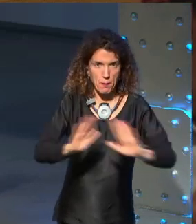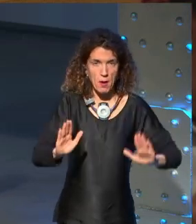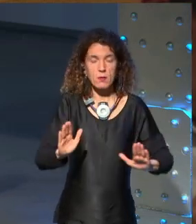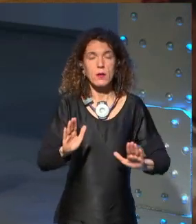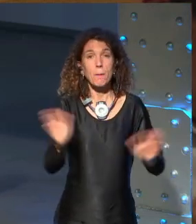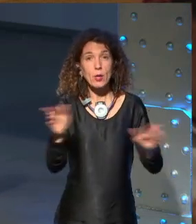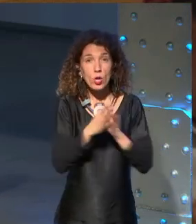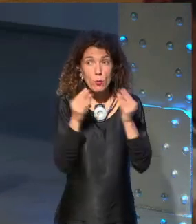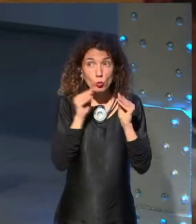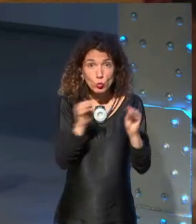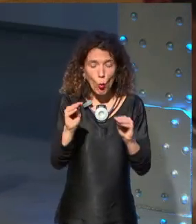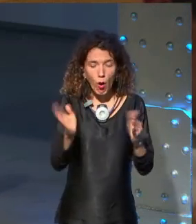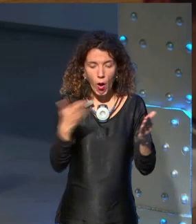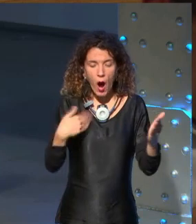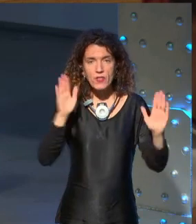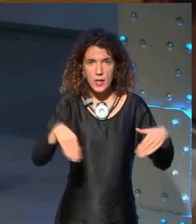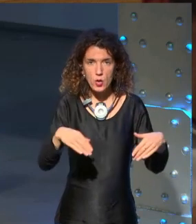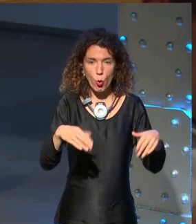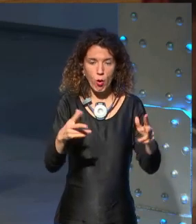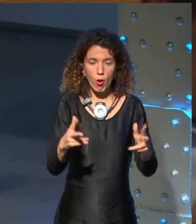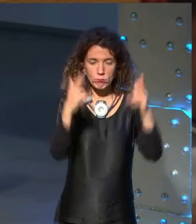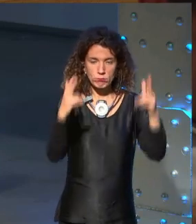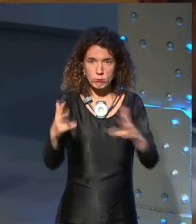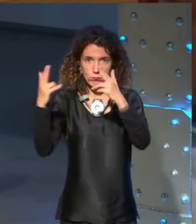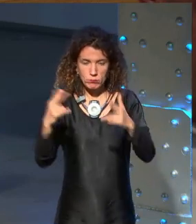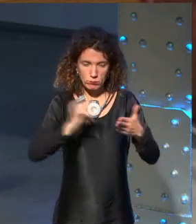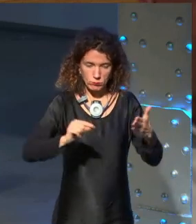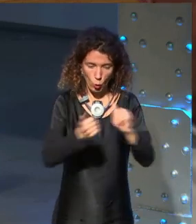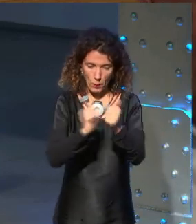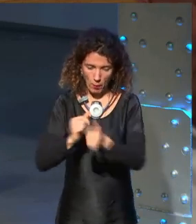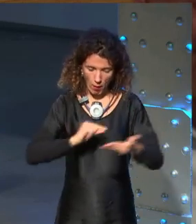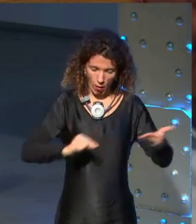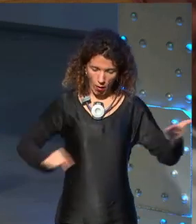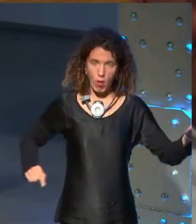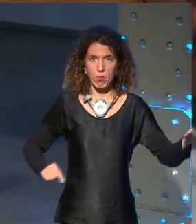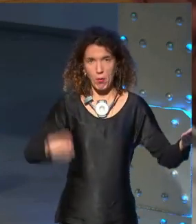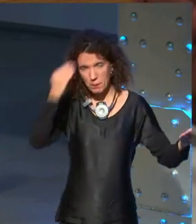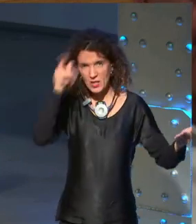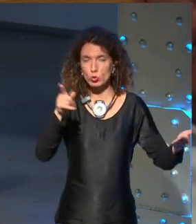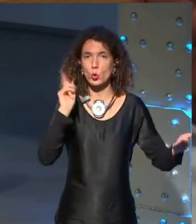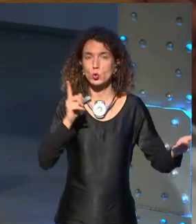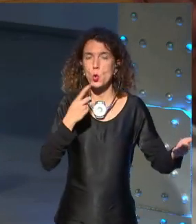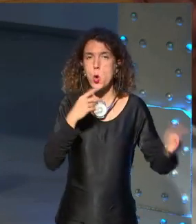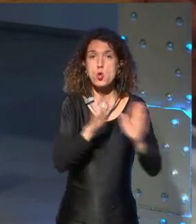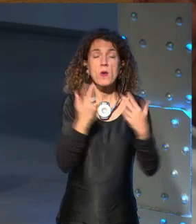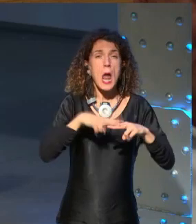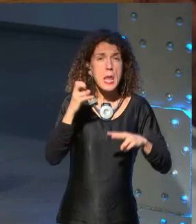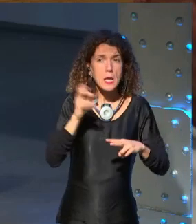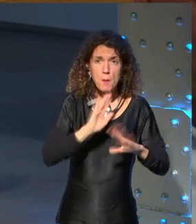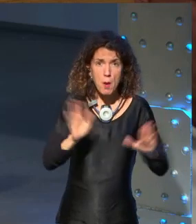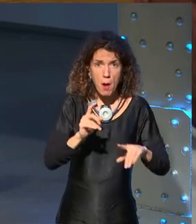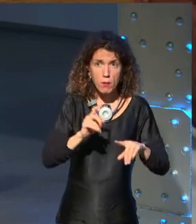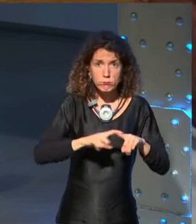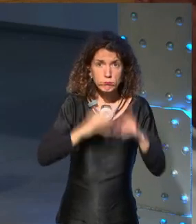in the story. But yet in your books, I always end up underlining lots of quotations and that are going beyond